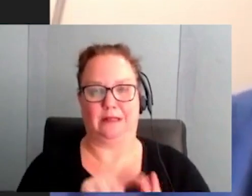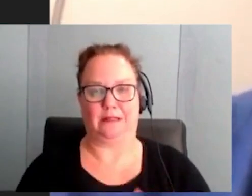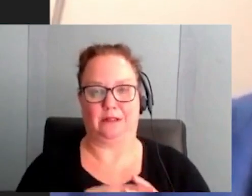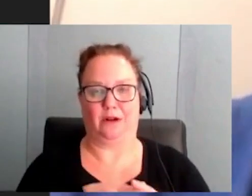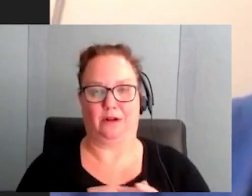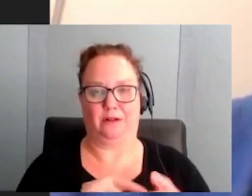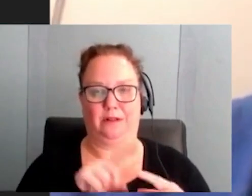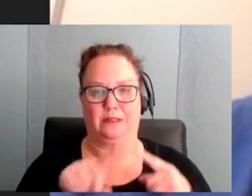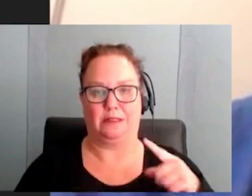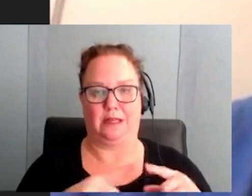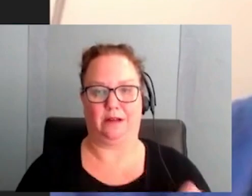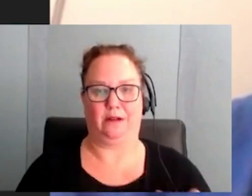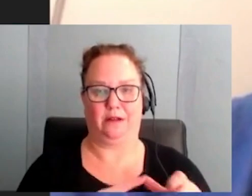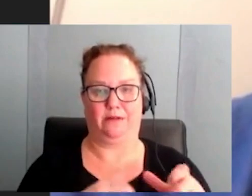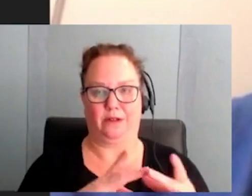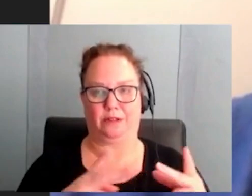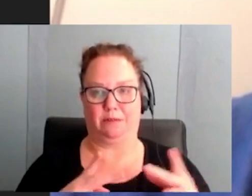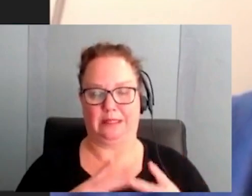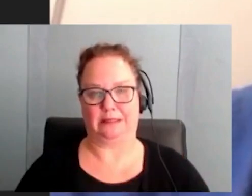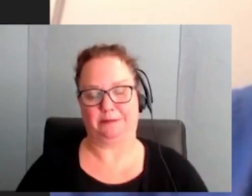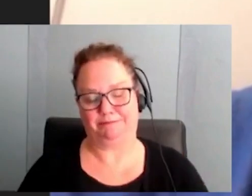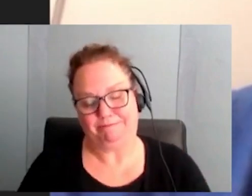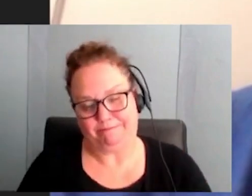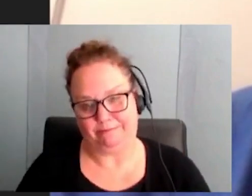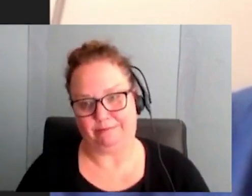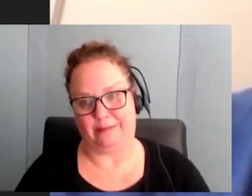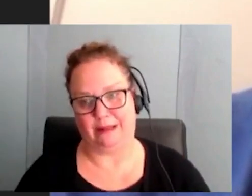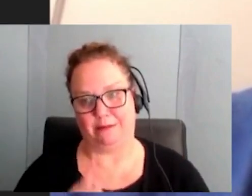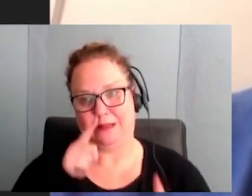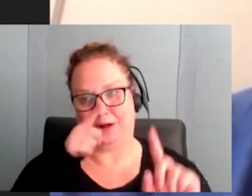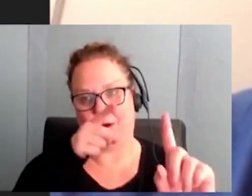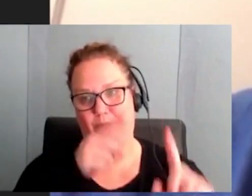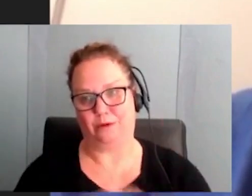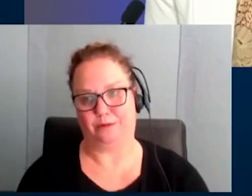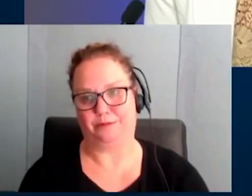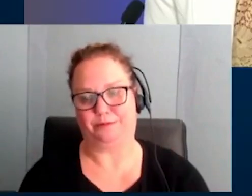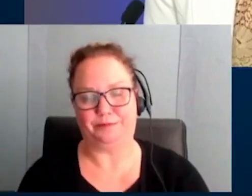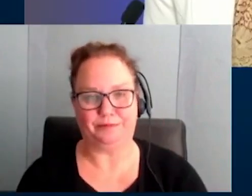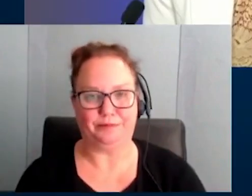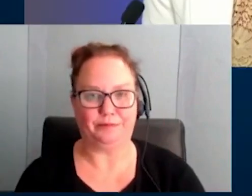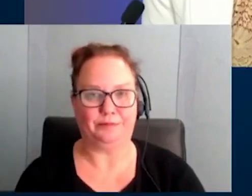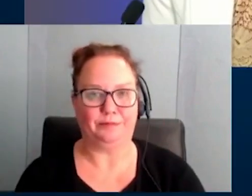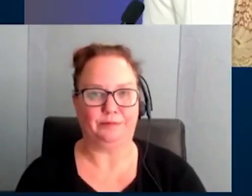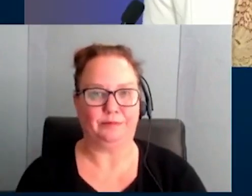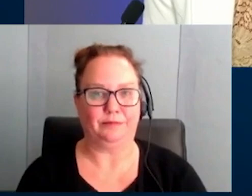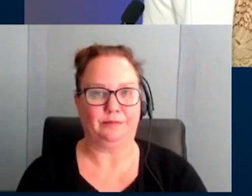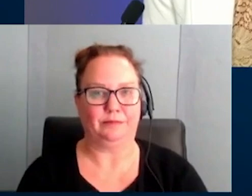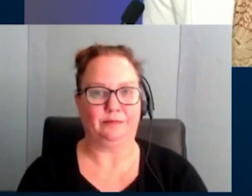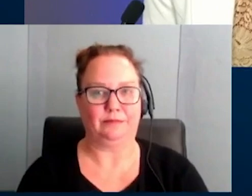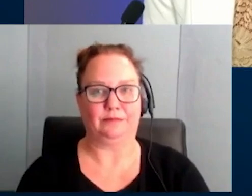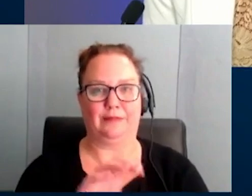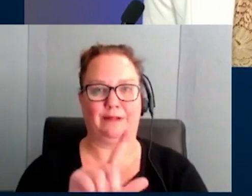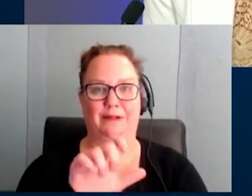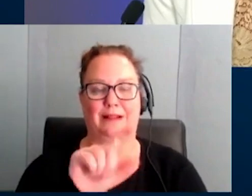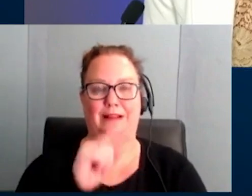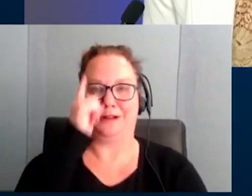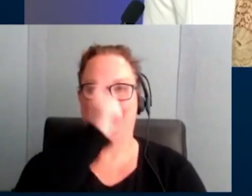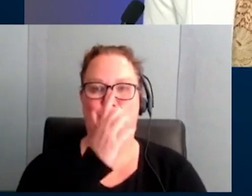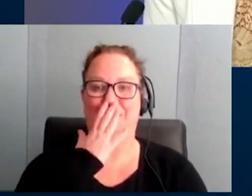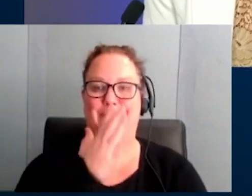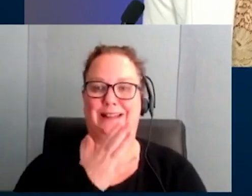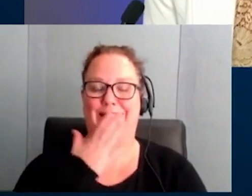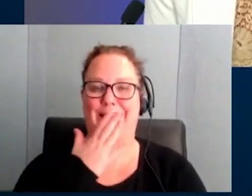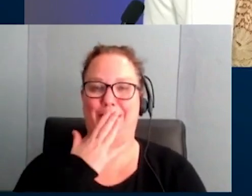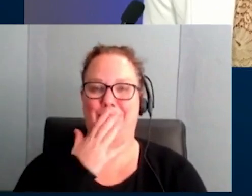place would be, I think, the goal. Well, Clint, you look great. Thank you so much. We're so happy.